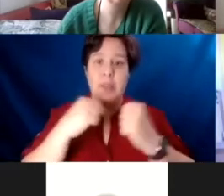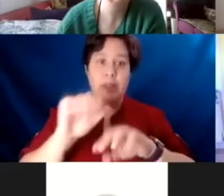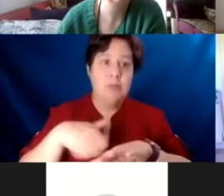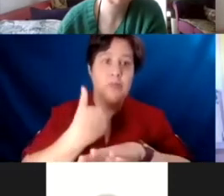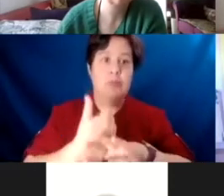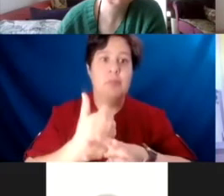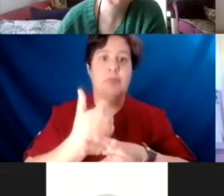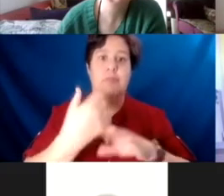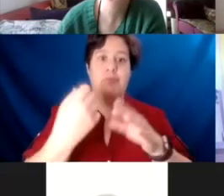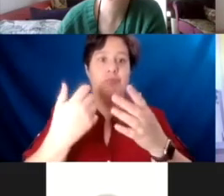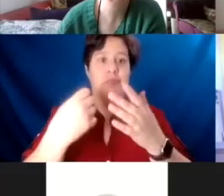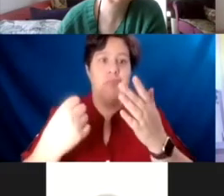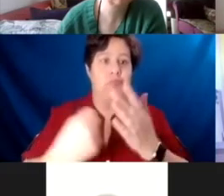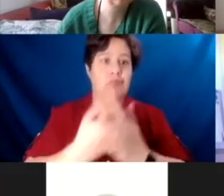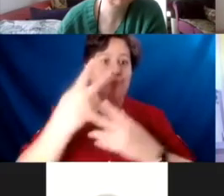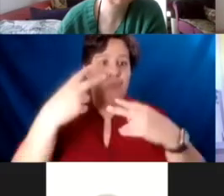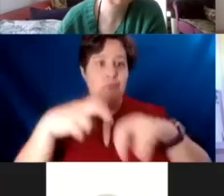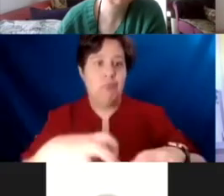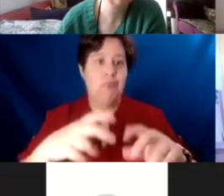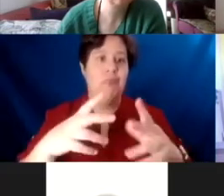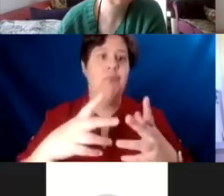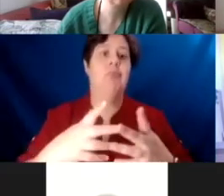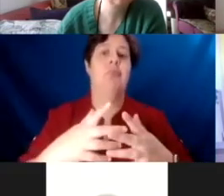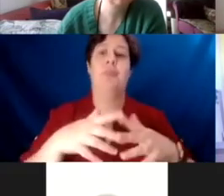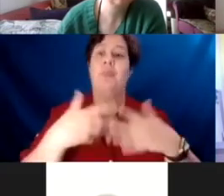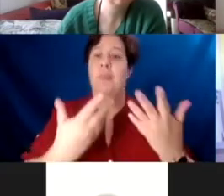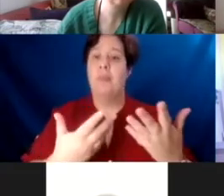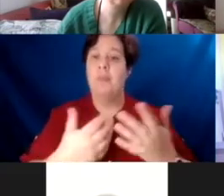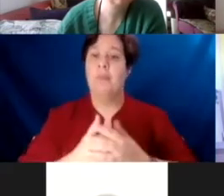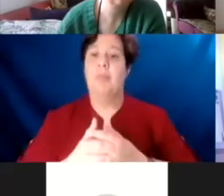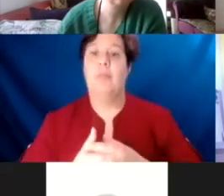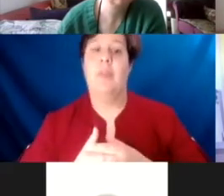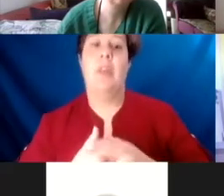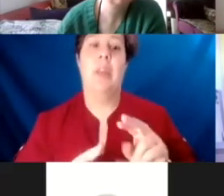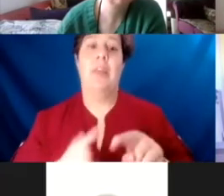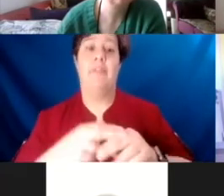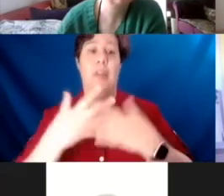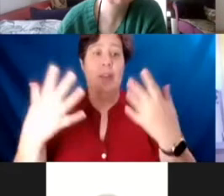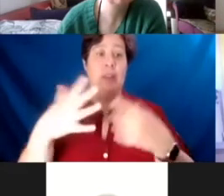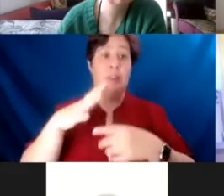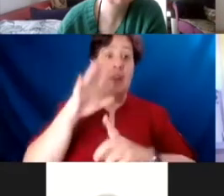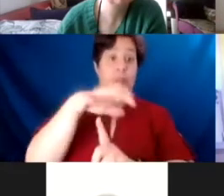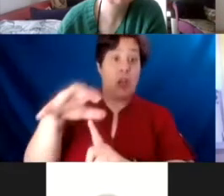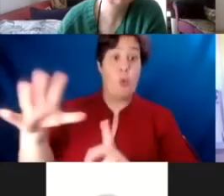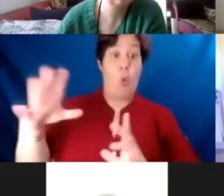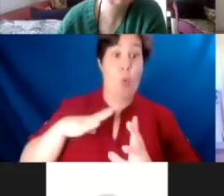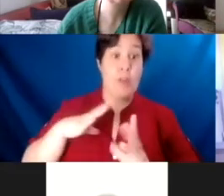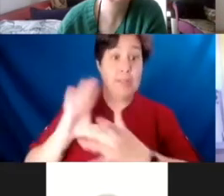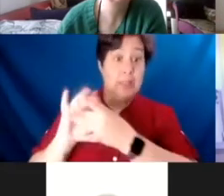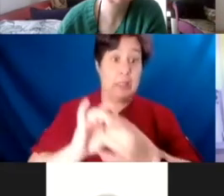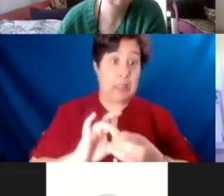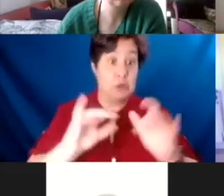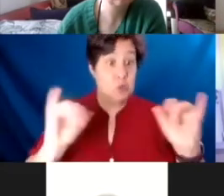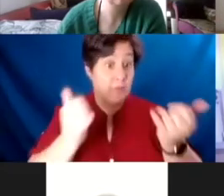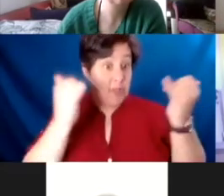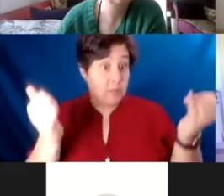the R&D, whether or not there are venues already associated with the festival that might